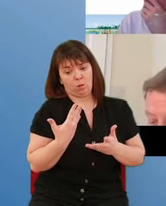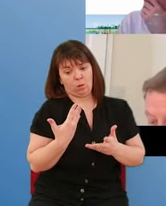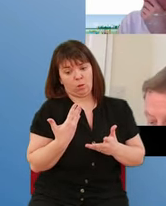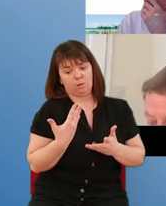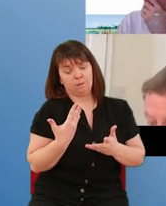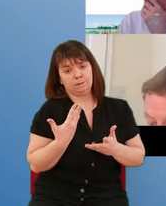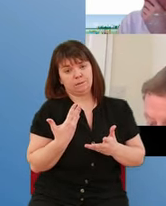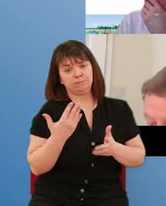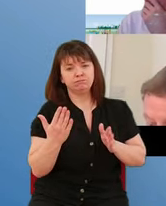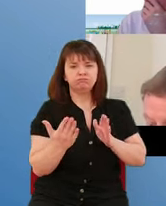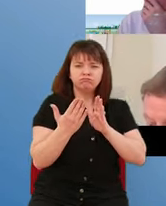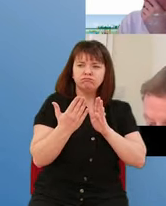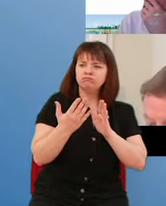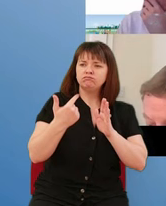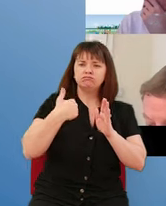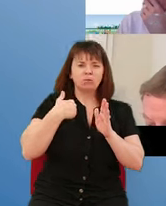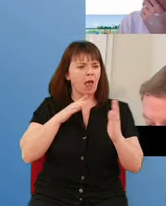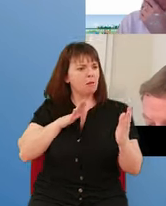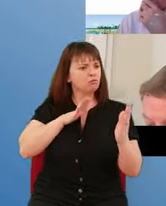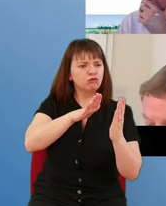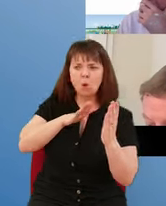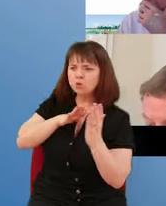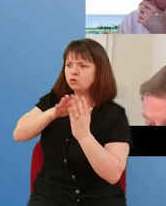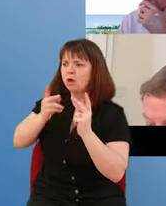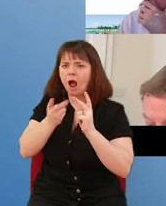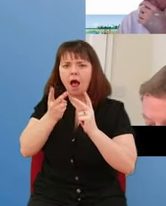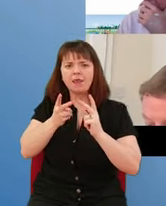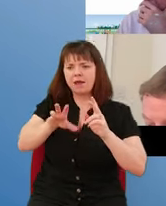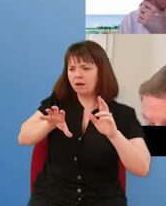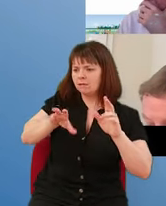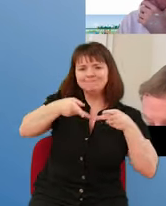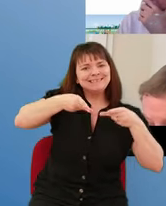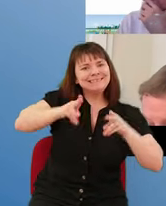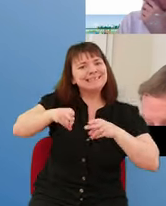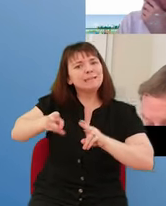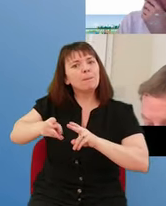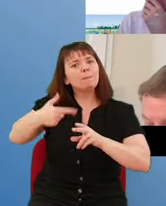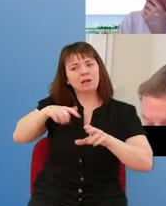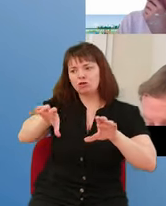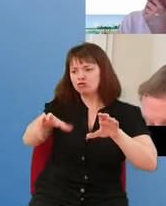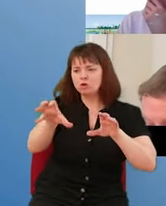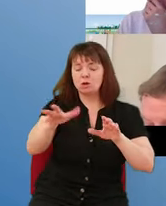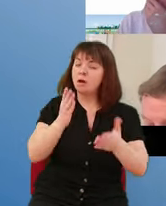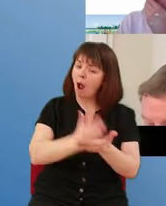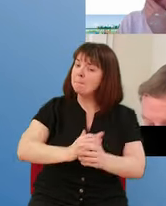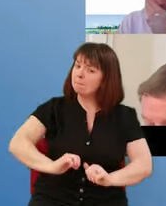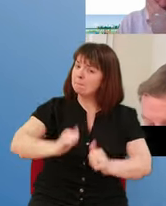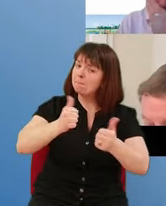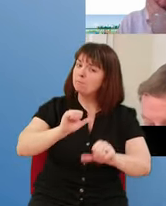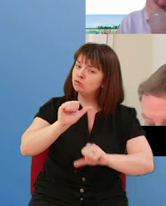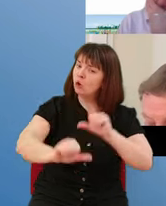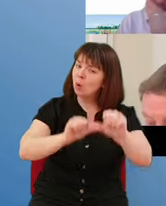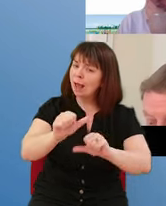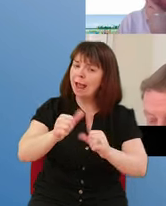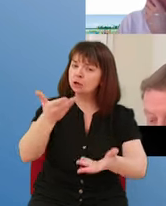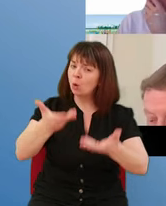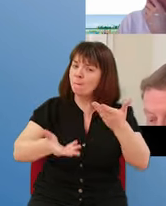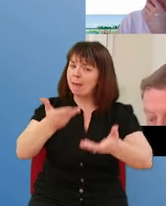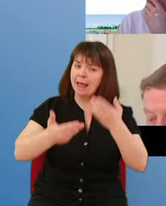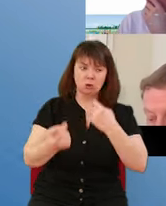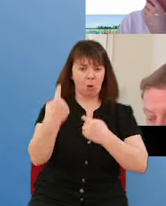very good progress compared to last month. And it's also encouraging to see that